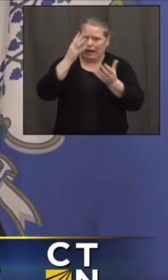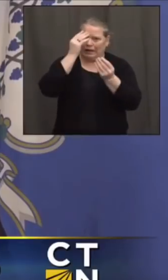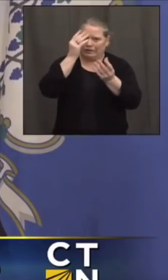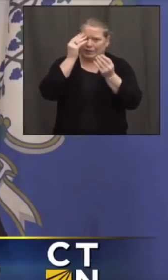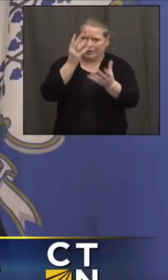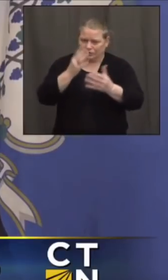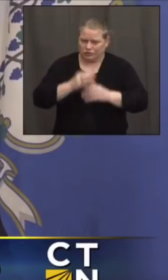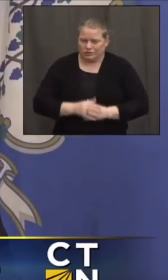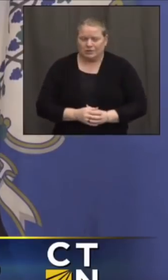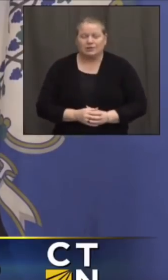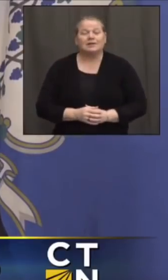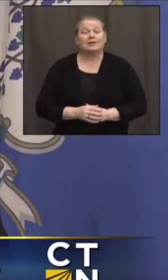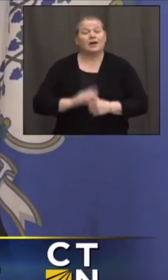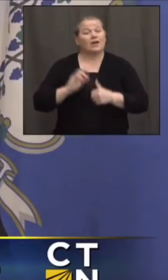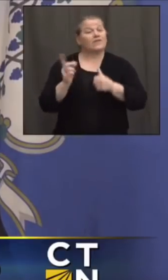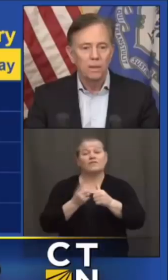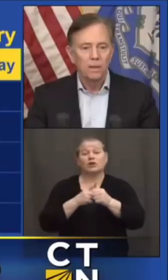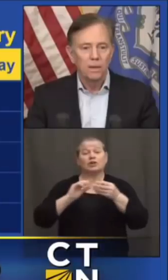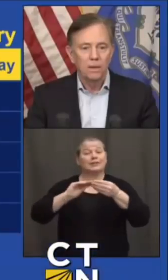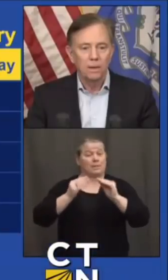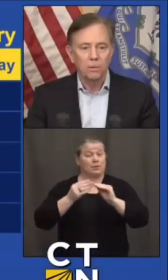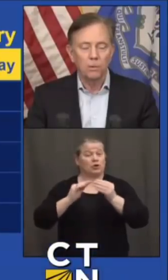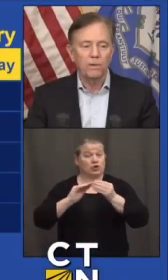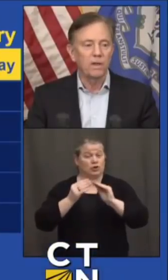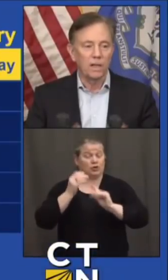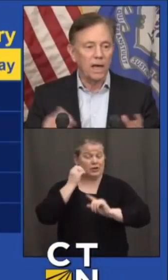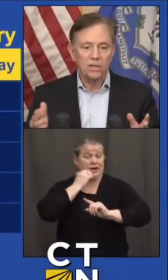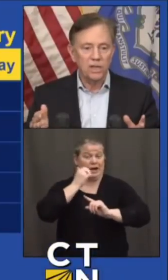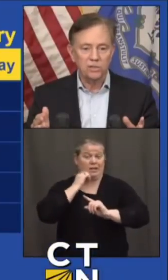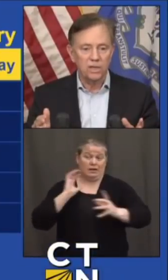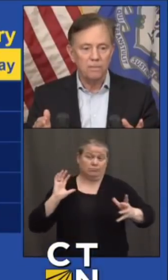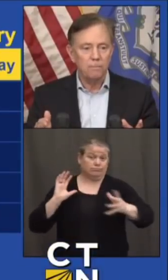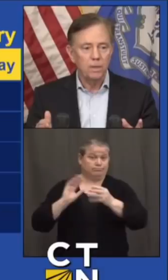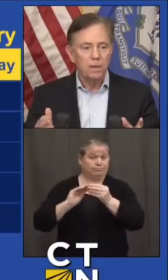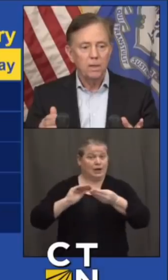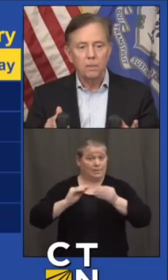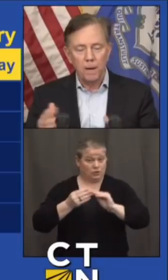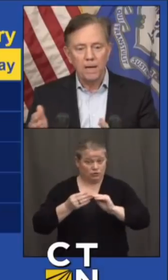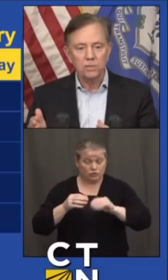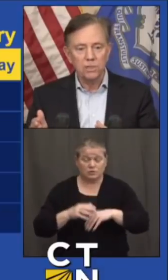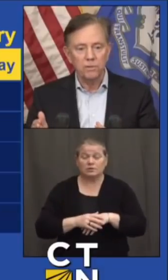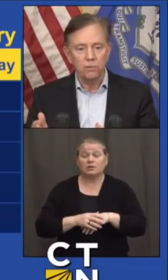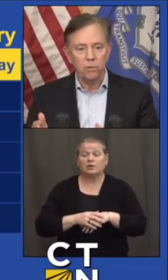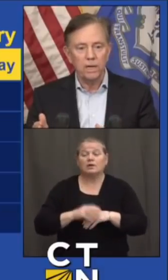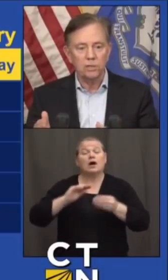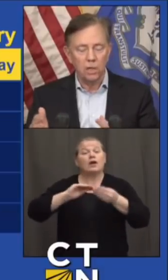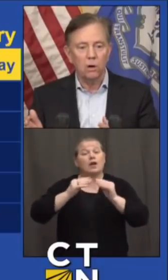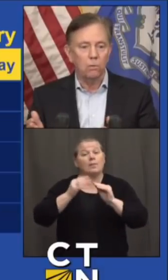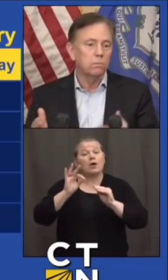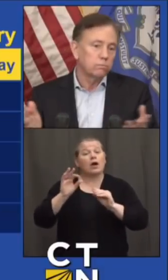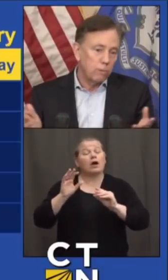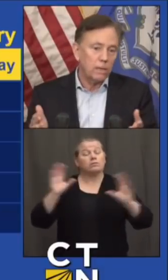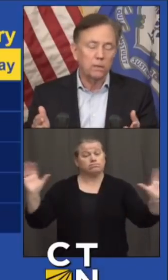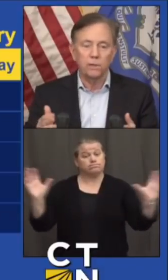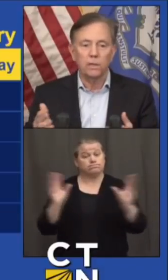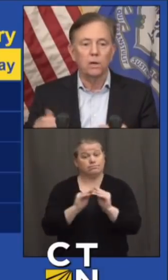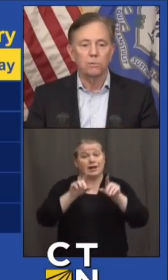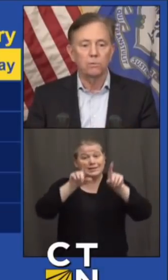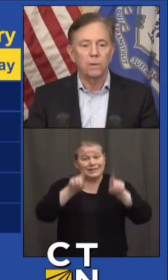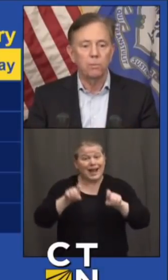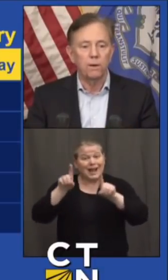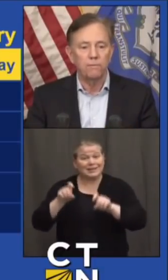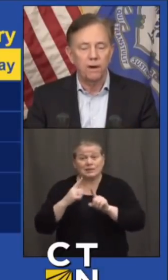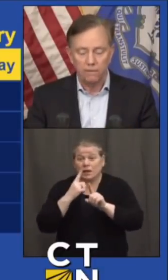thoughts. First of all, the daily summary. Look, we did a lot of testing. The positivity rate is low, relatively